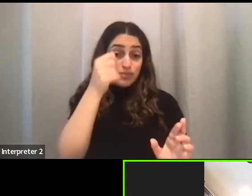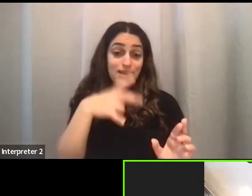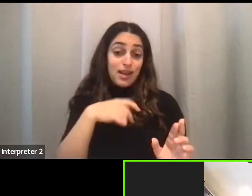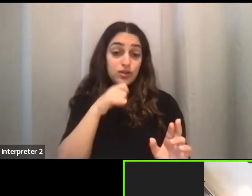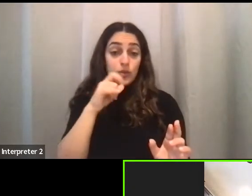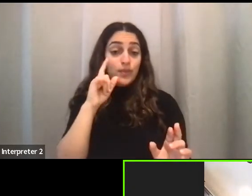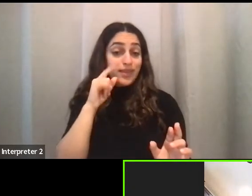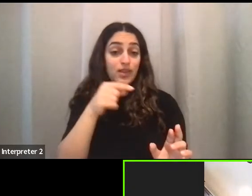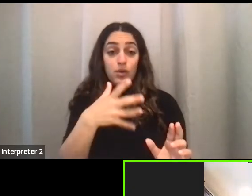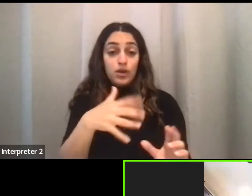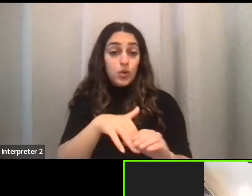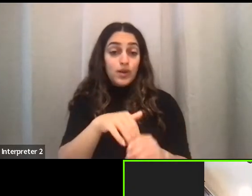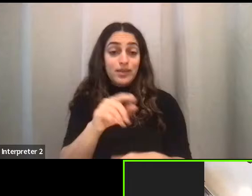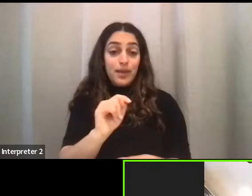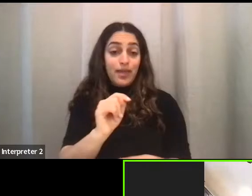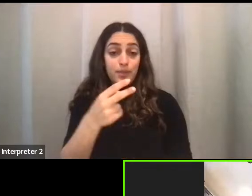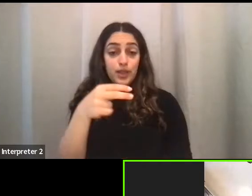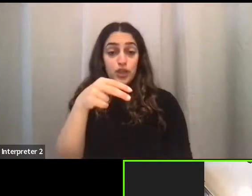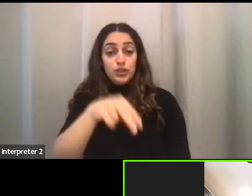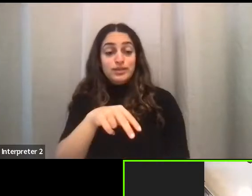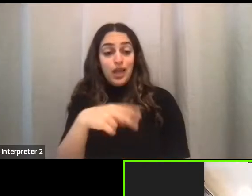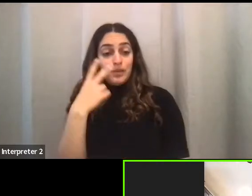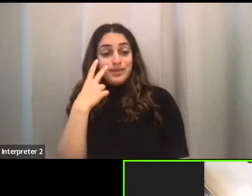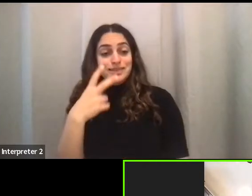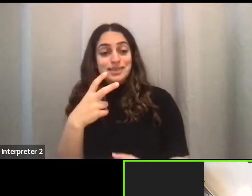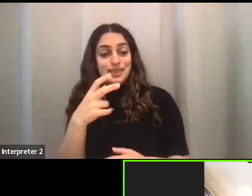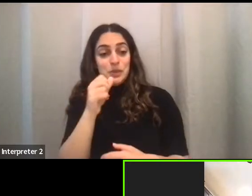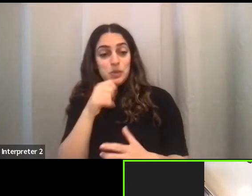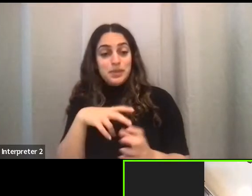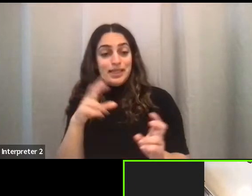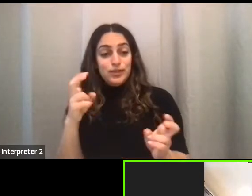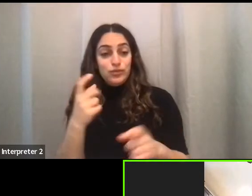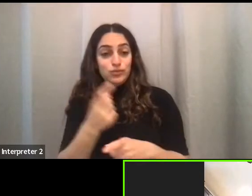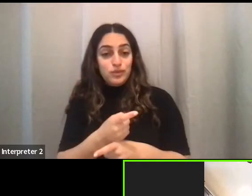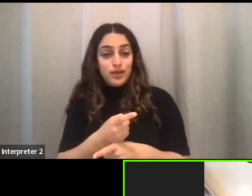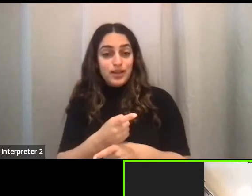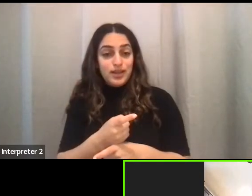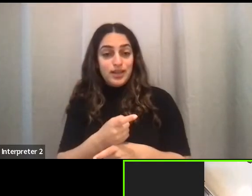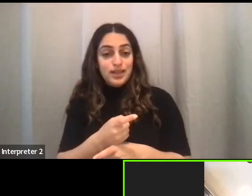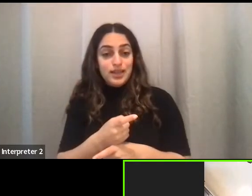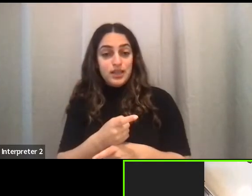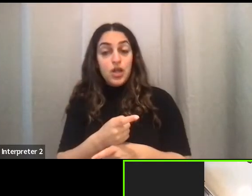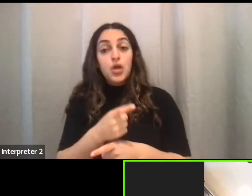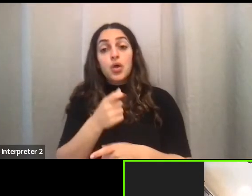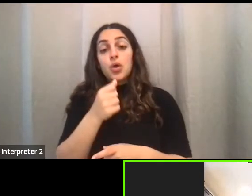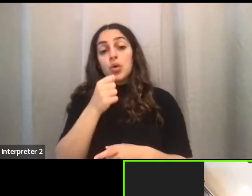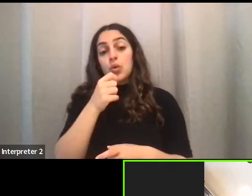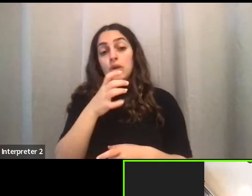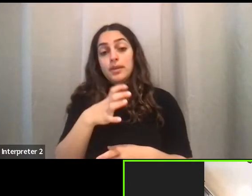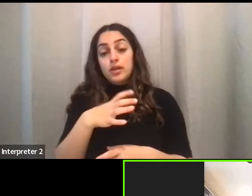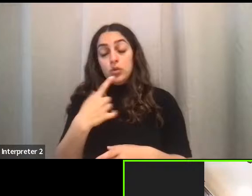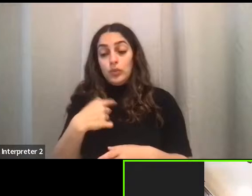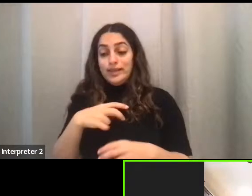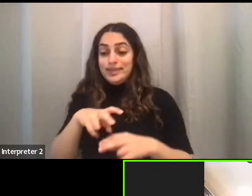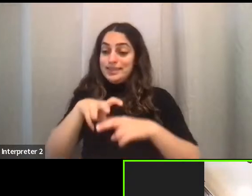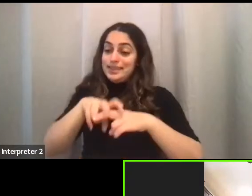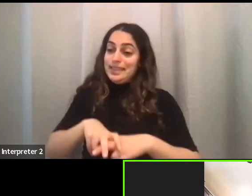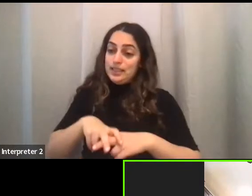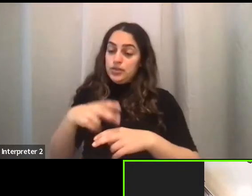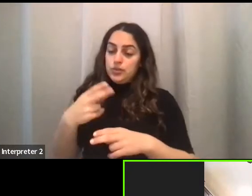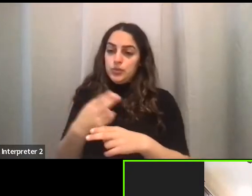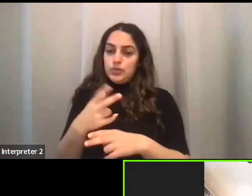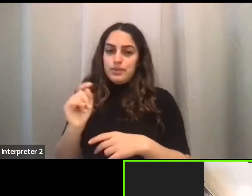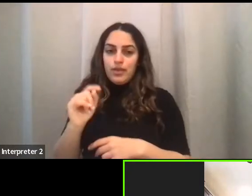the bathroom and look down and see women issues correct women have we sit down and use the bathroom man